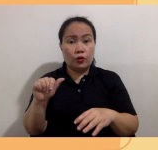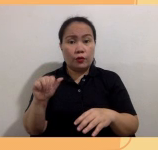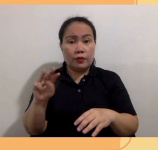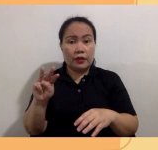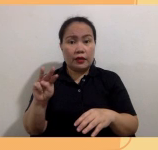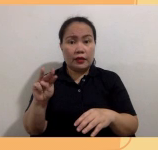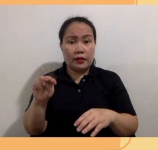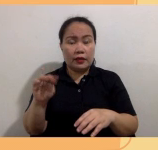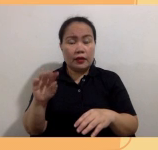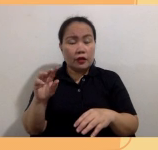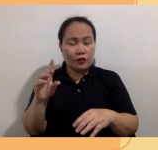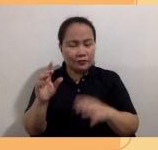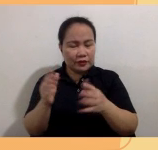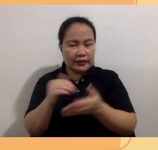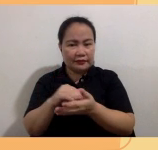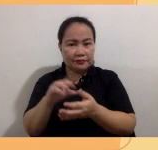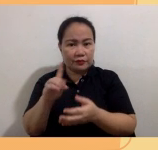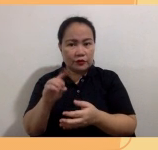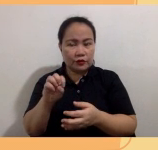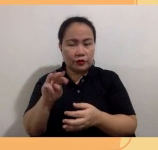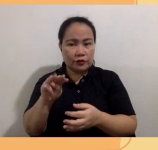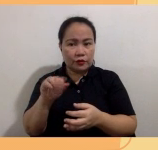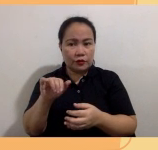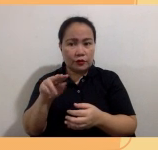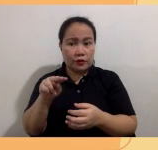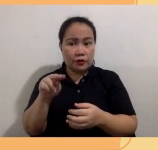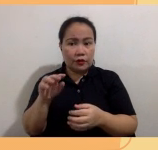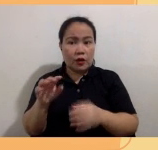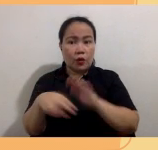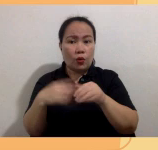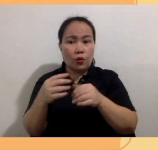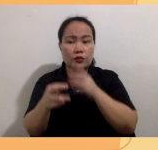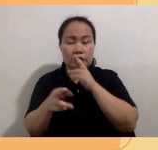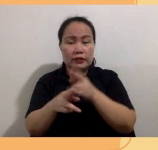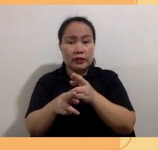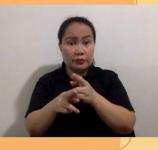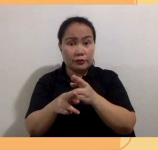yung 4, ito yung tinatawag nating restricted value.